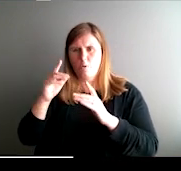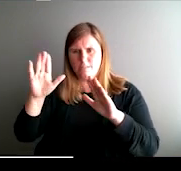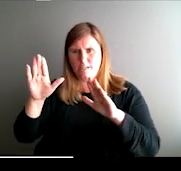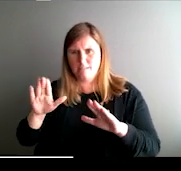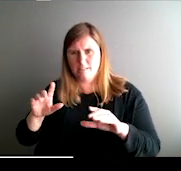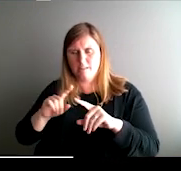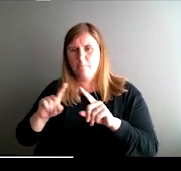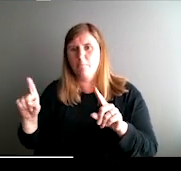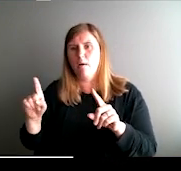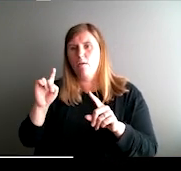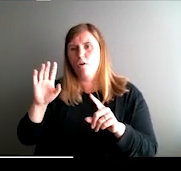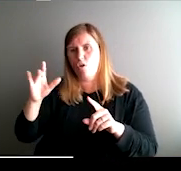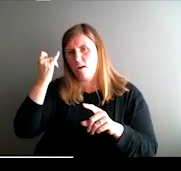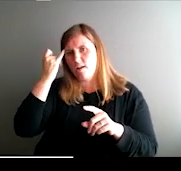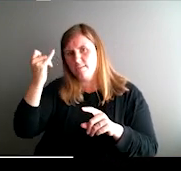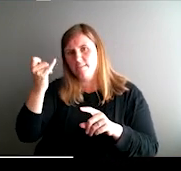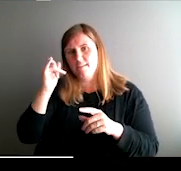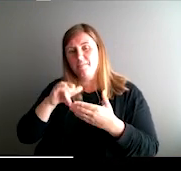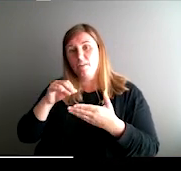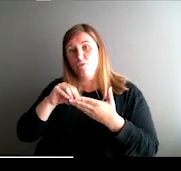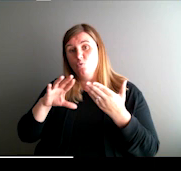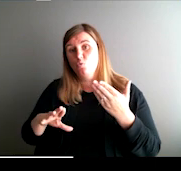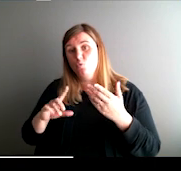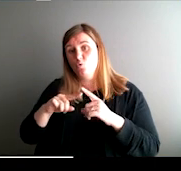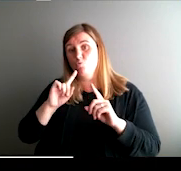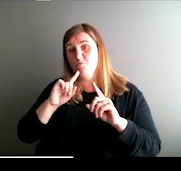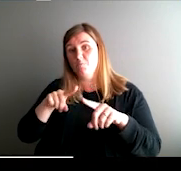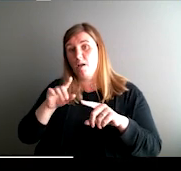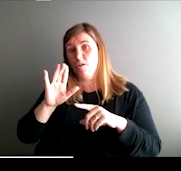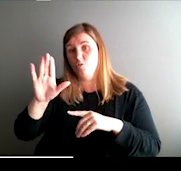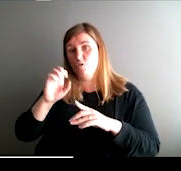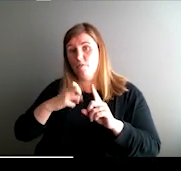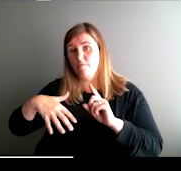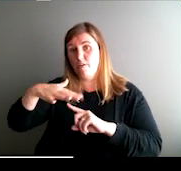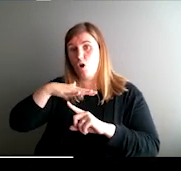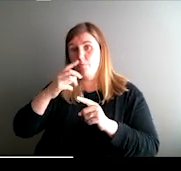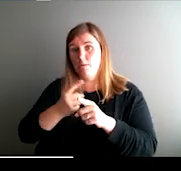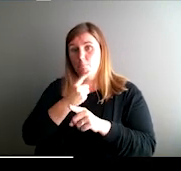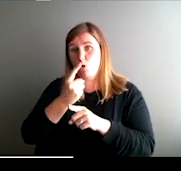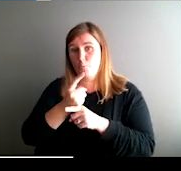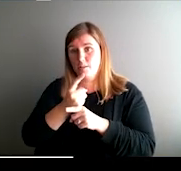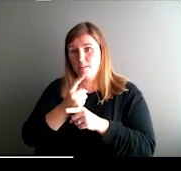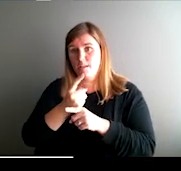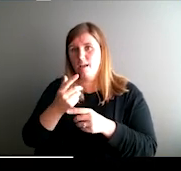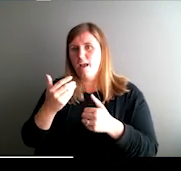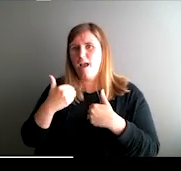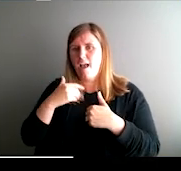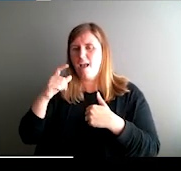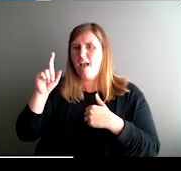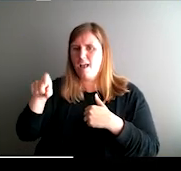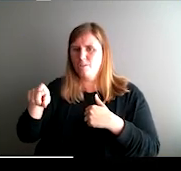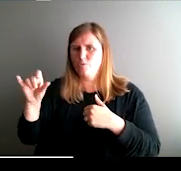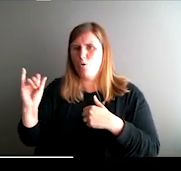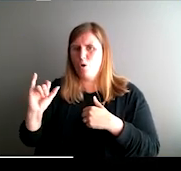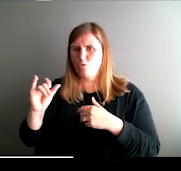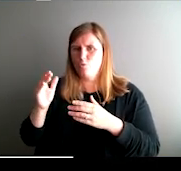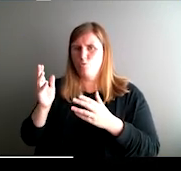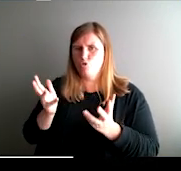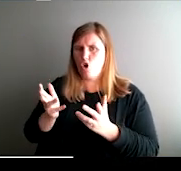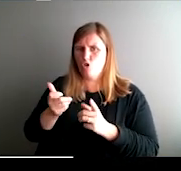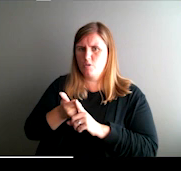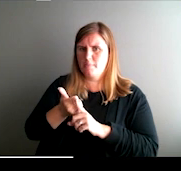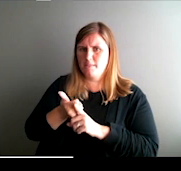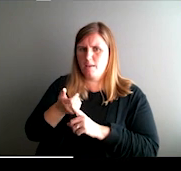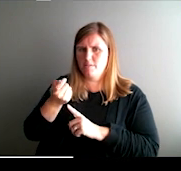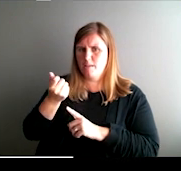But this idea that a student, in order to respond to their environment appropriately, has to also talk to themselves a